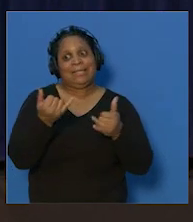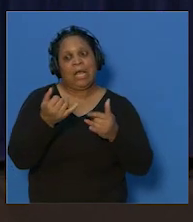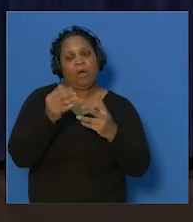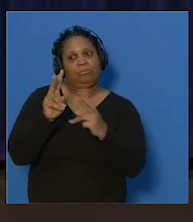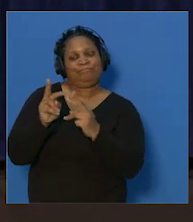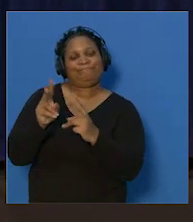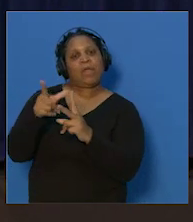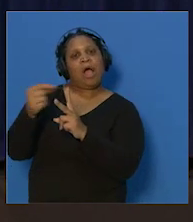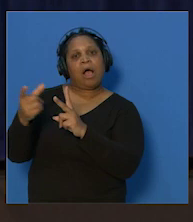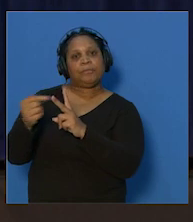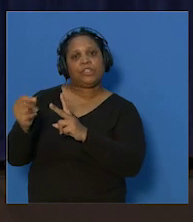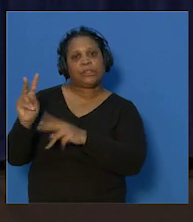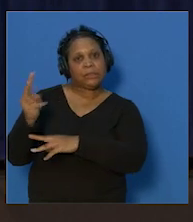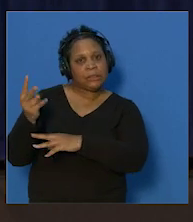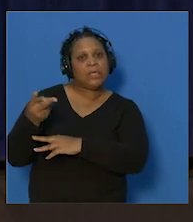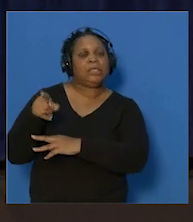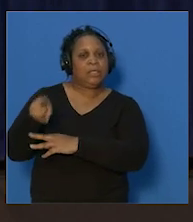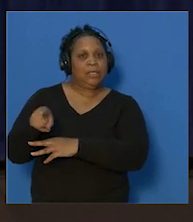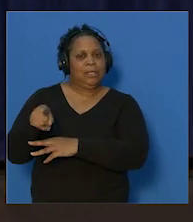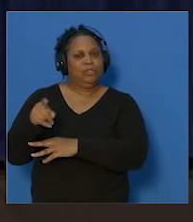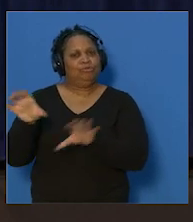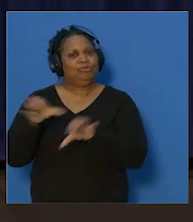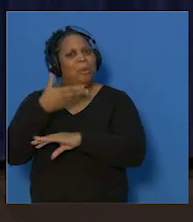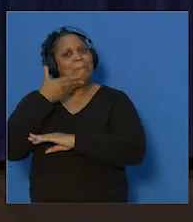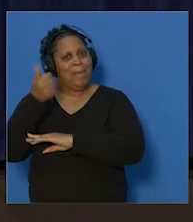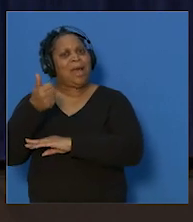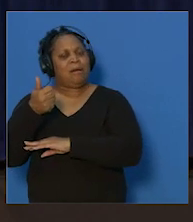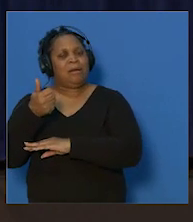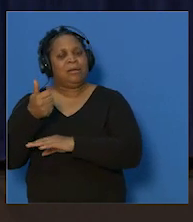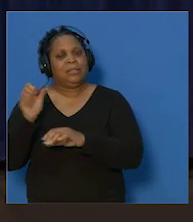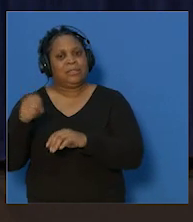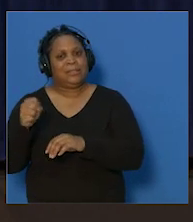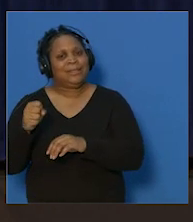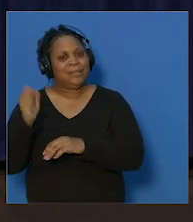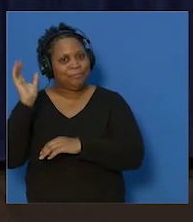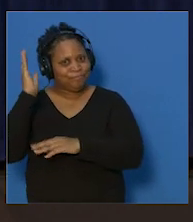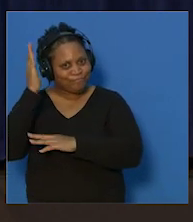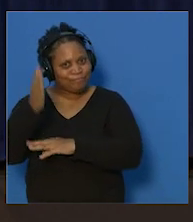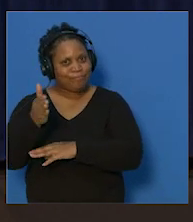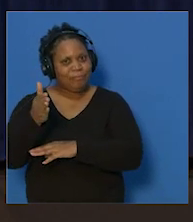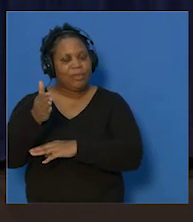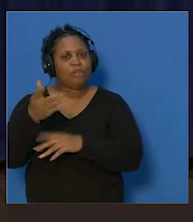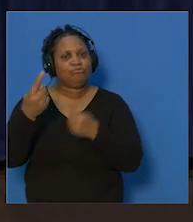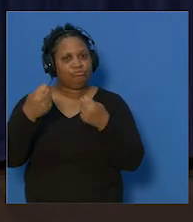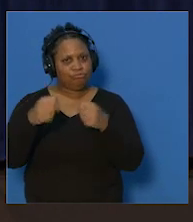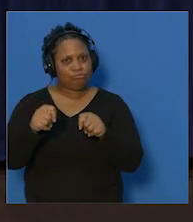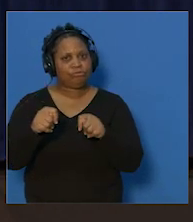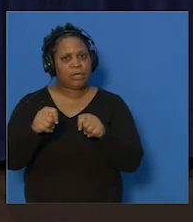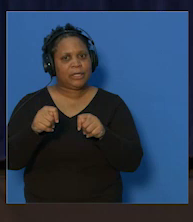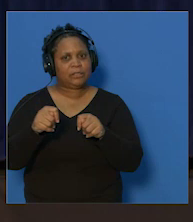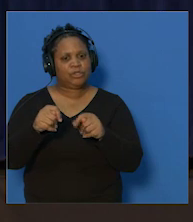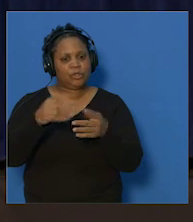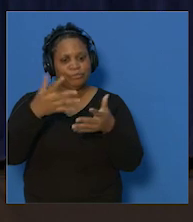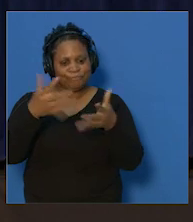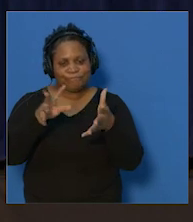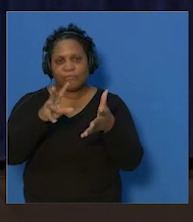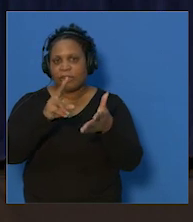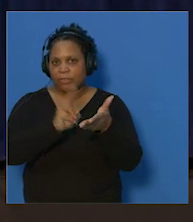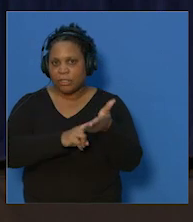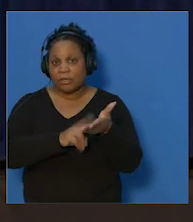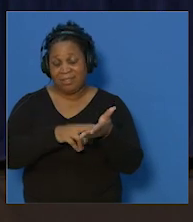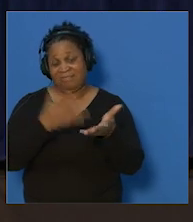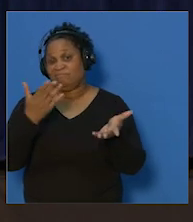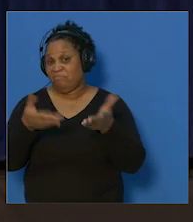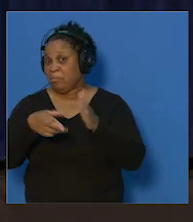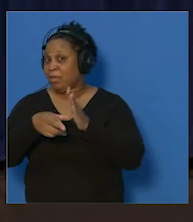in the country, which is doing us better. We're certainly going to, as the minister said, look to terminate the existing contract and look to